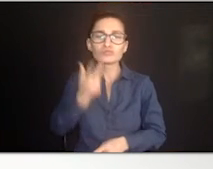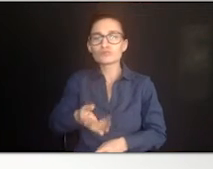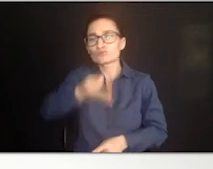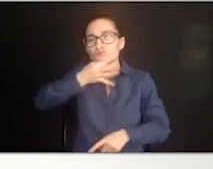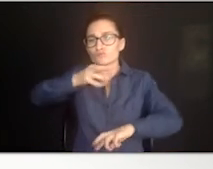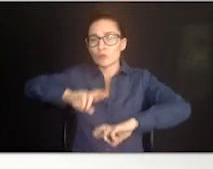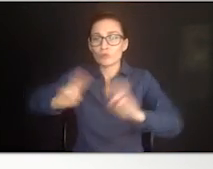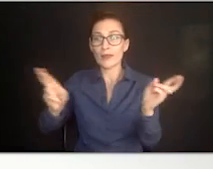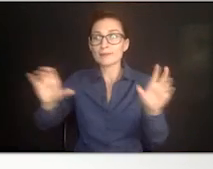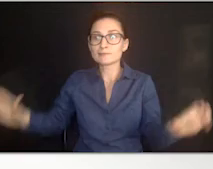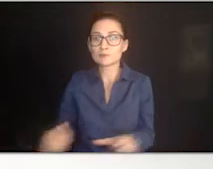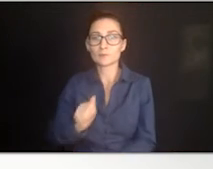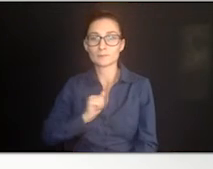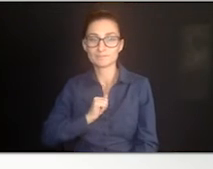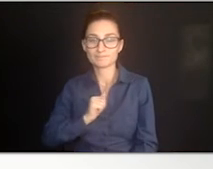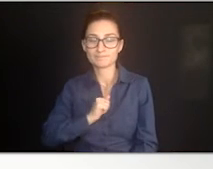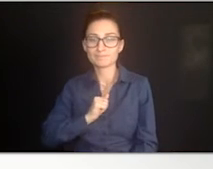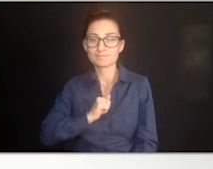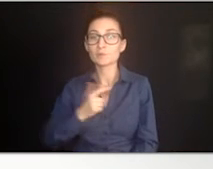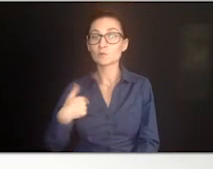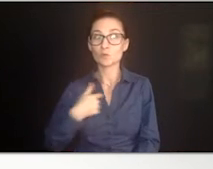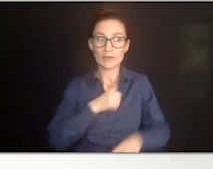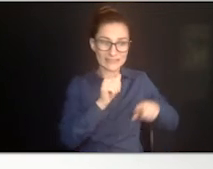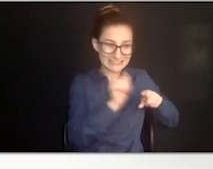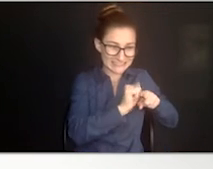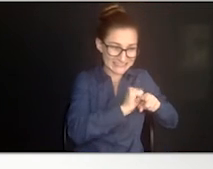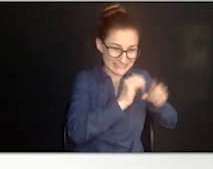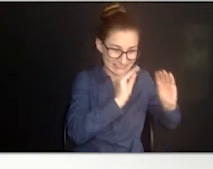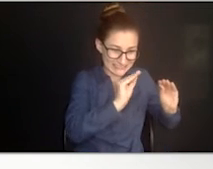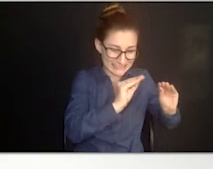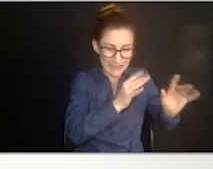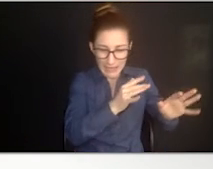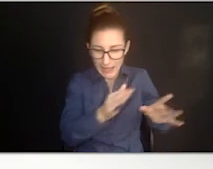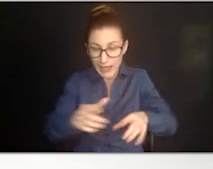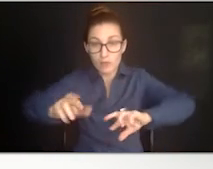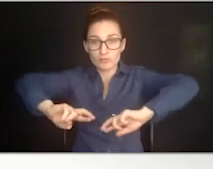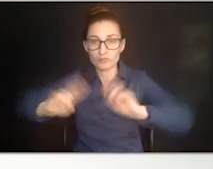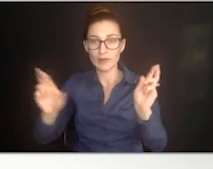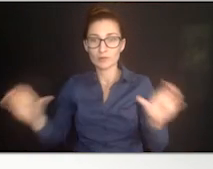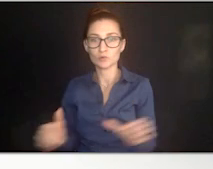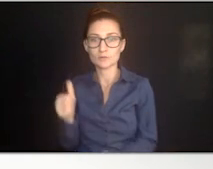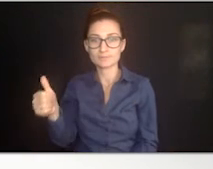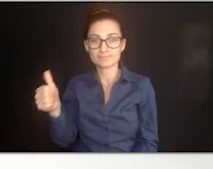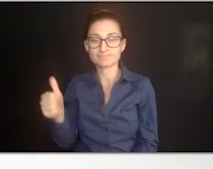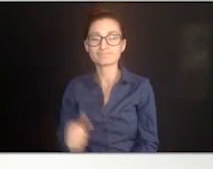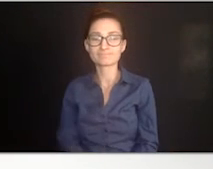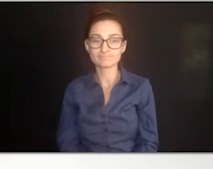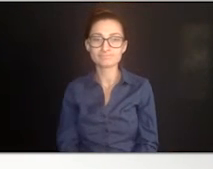themselves. So we teach those along the way.